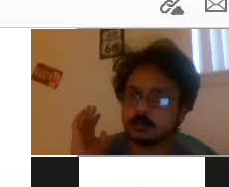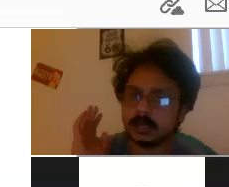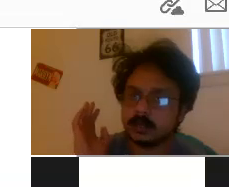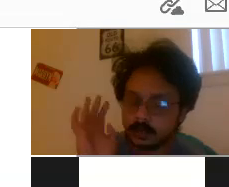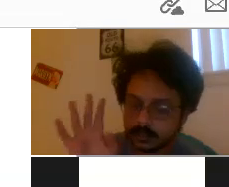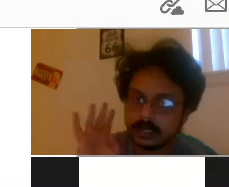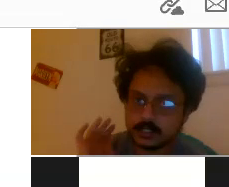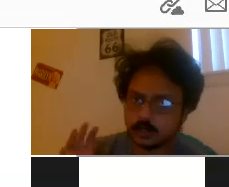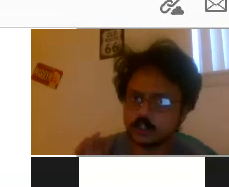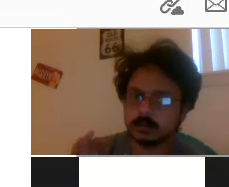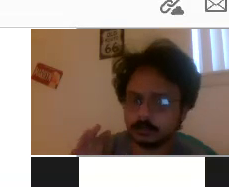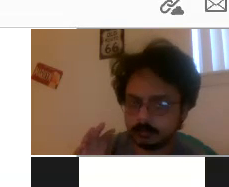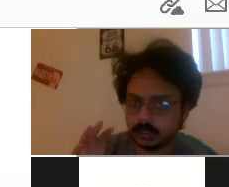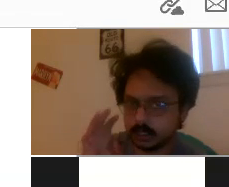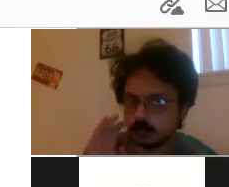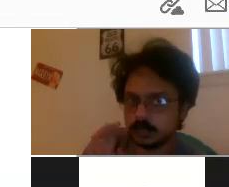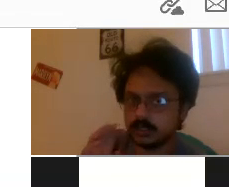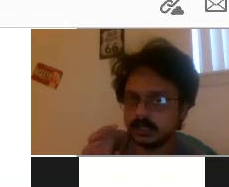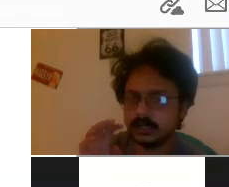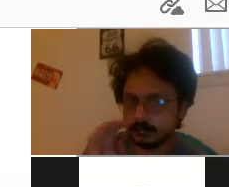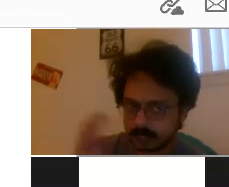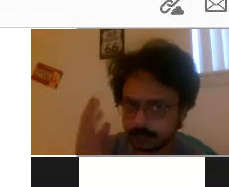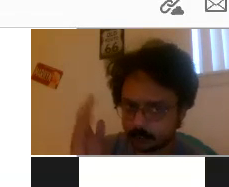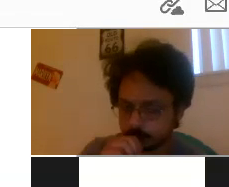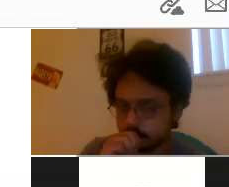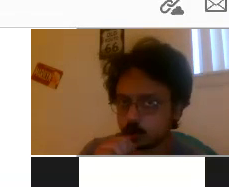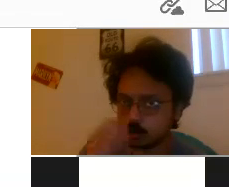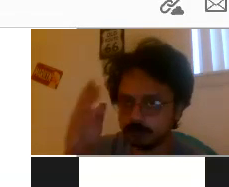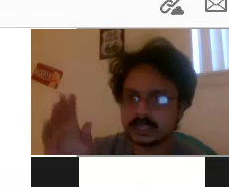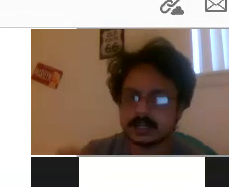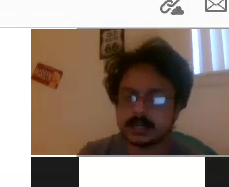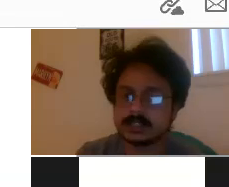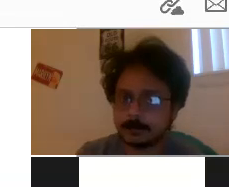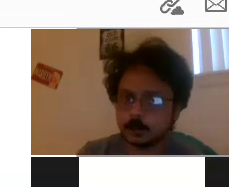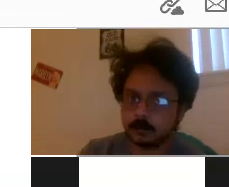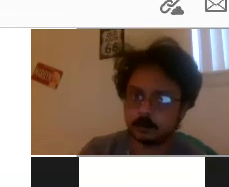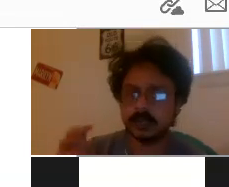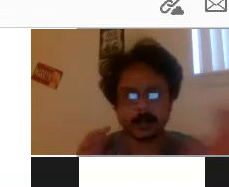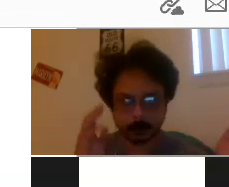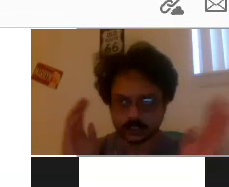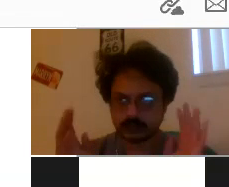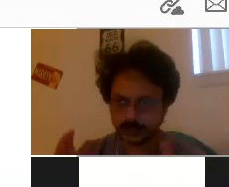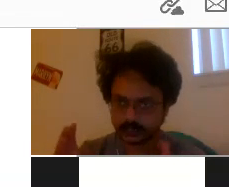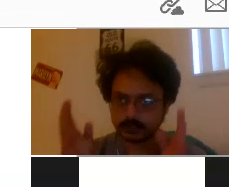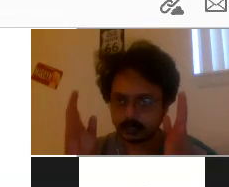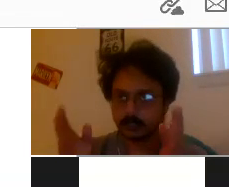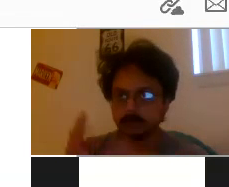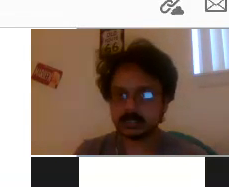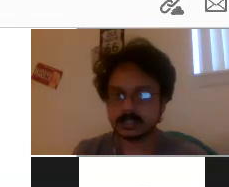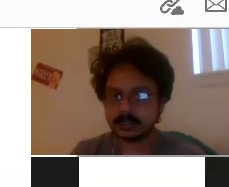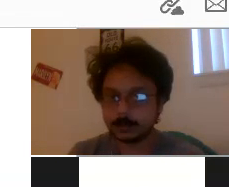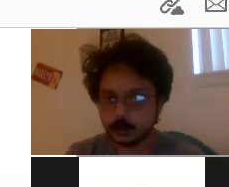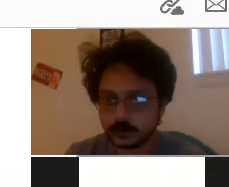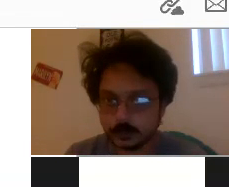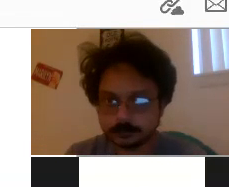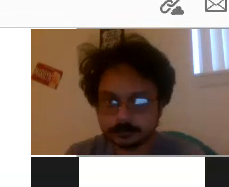let's assume that a is going to be smaller than n by 2, as at least the absolute value. A can be positive, negative, but